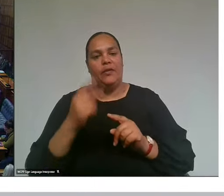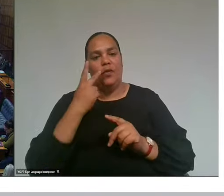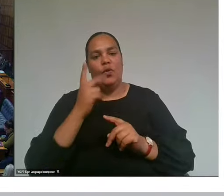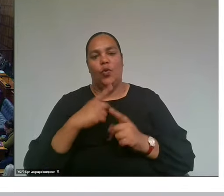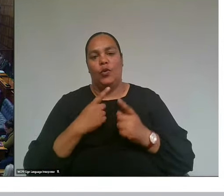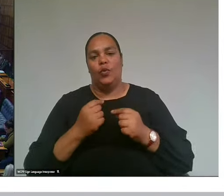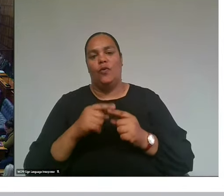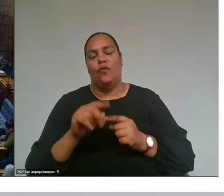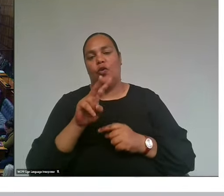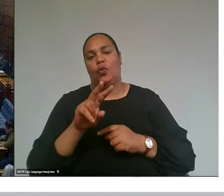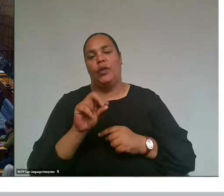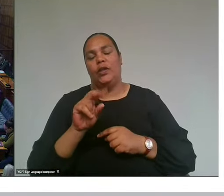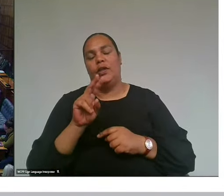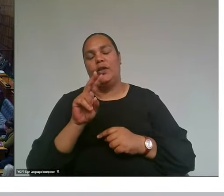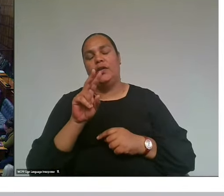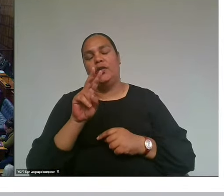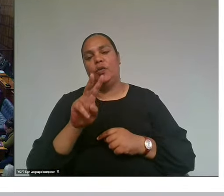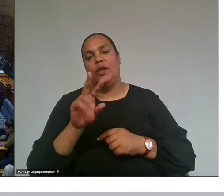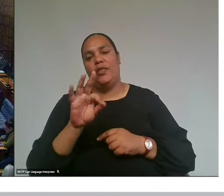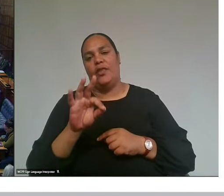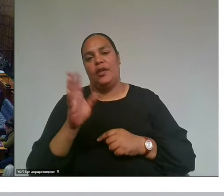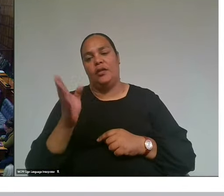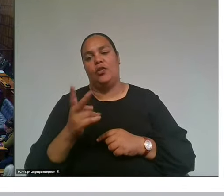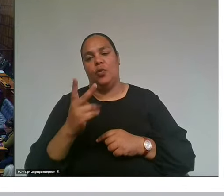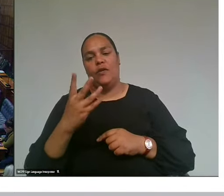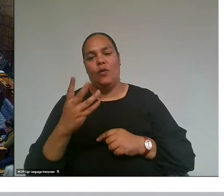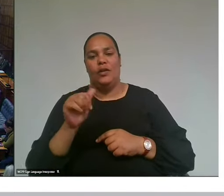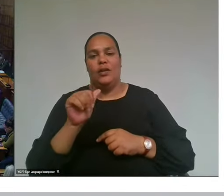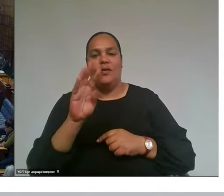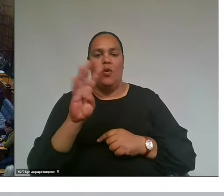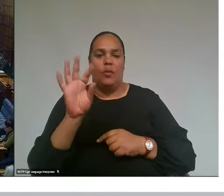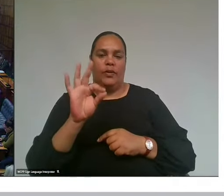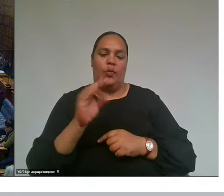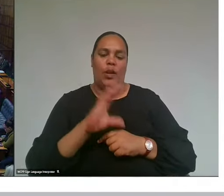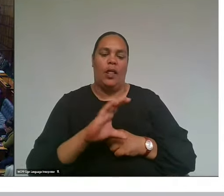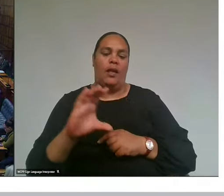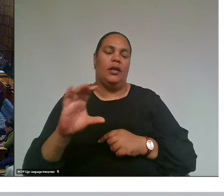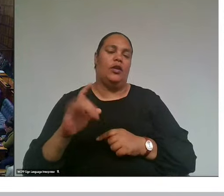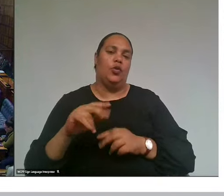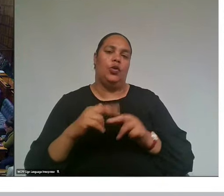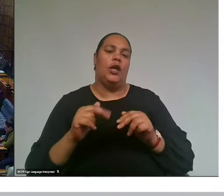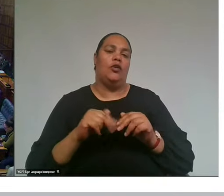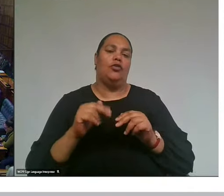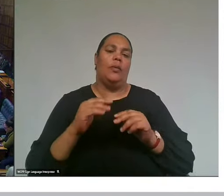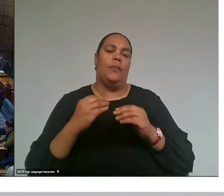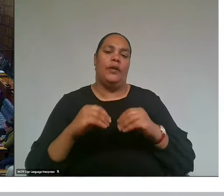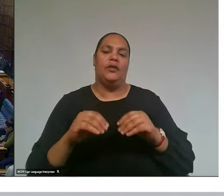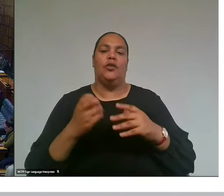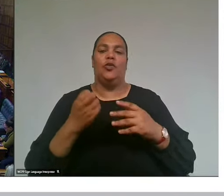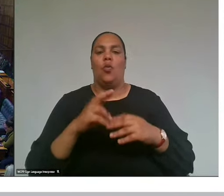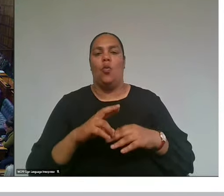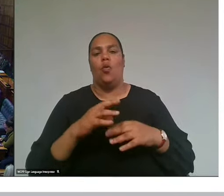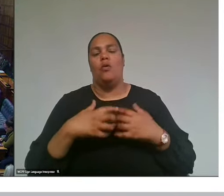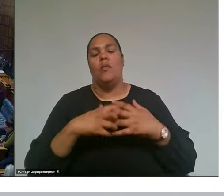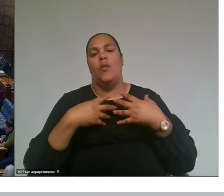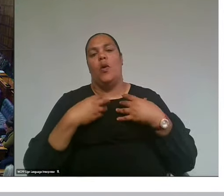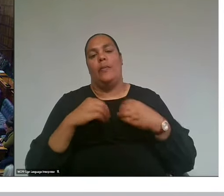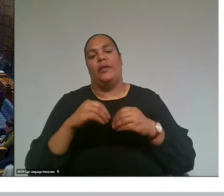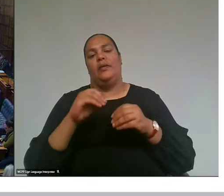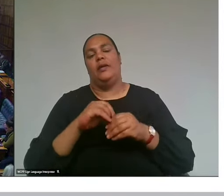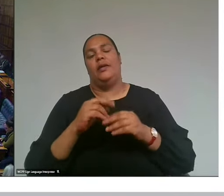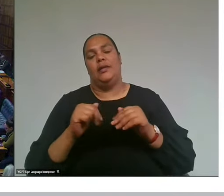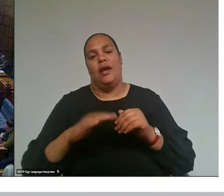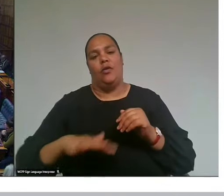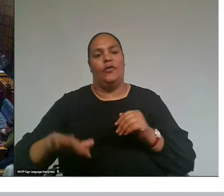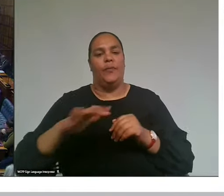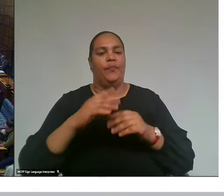doing for 2023 24 already 64% will be allocated to Township based businesses or or or or entrepreneurs who are baseding townships so